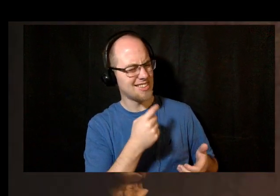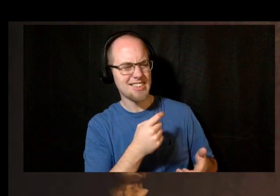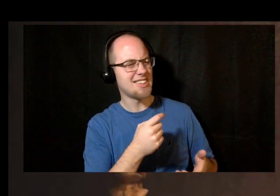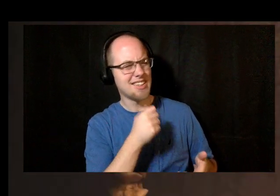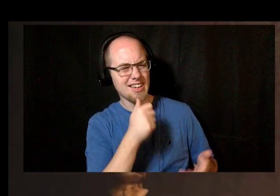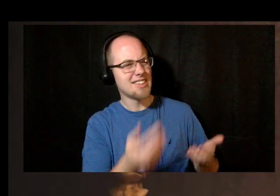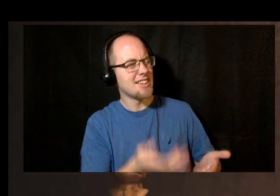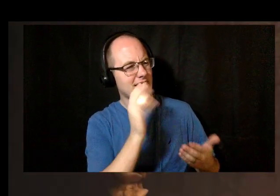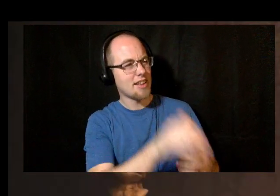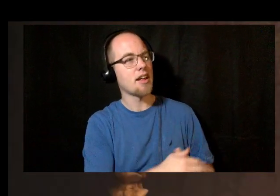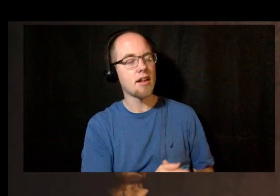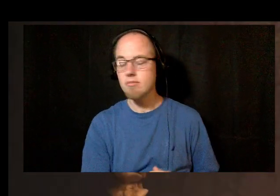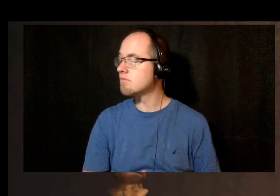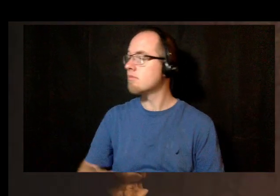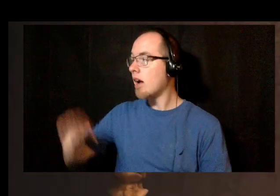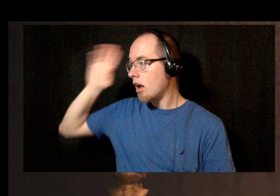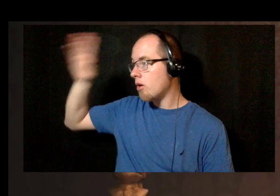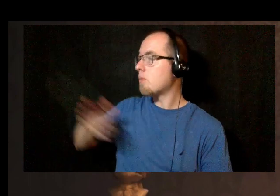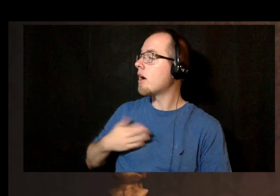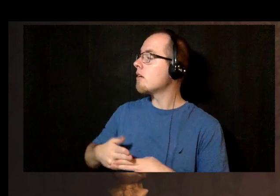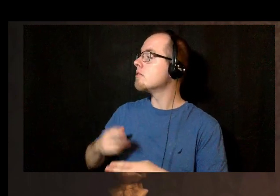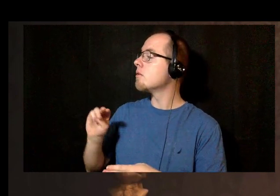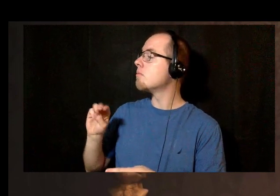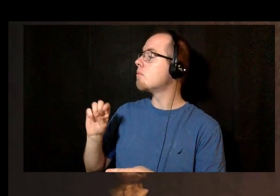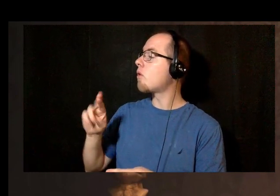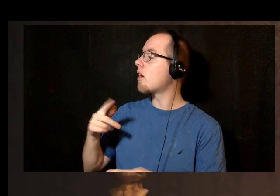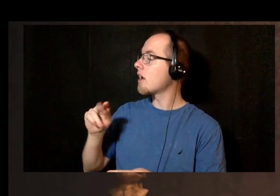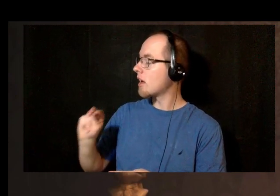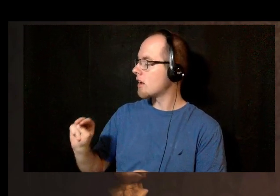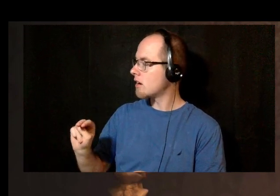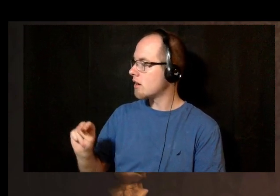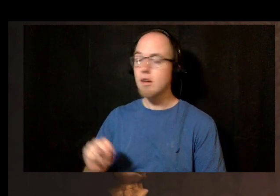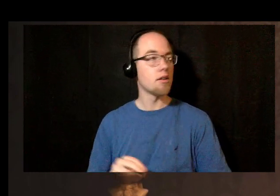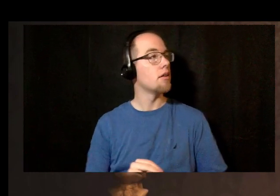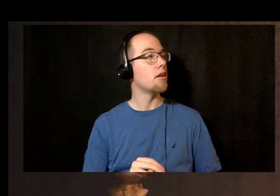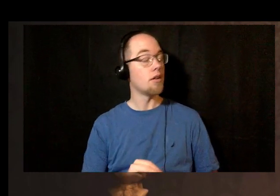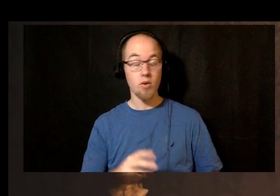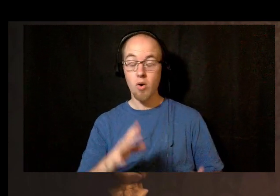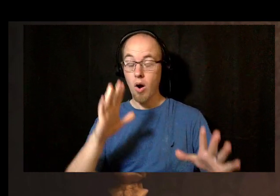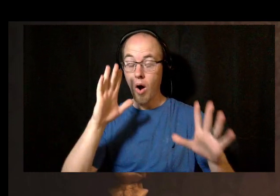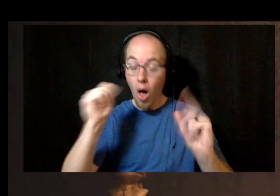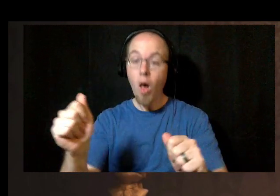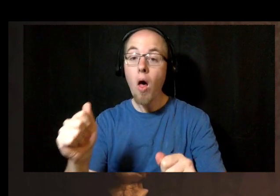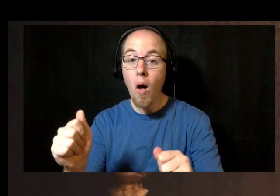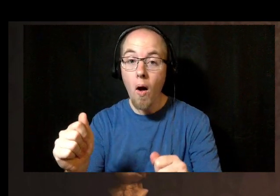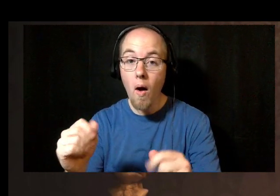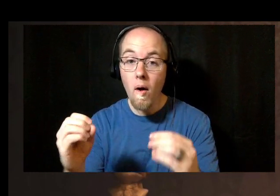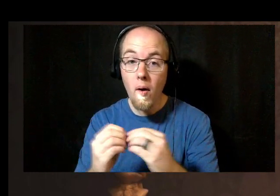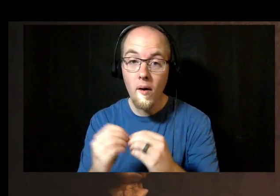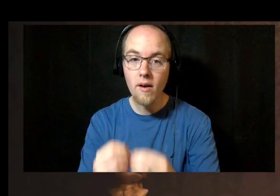man standing in front of me says, hello, my name's Morgan. And the plot thickens!